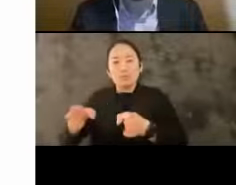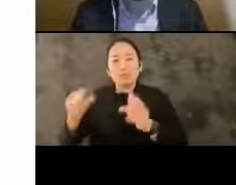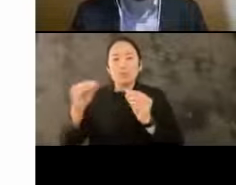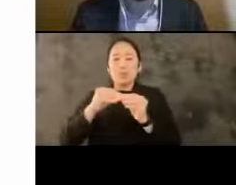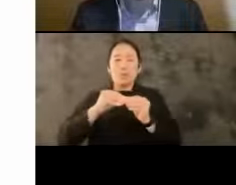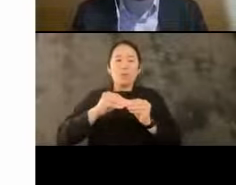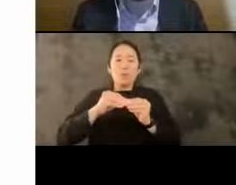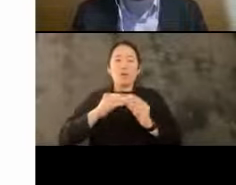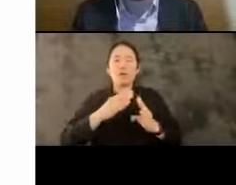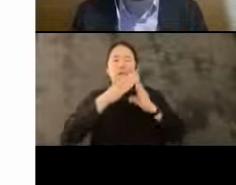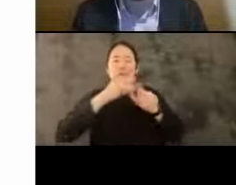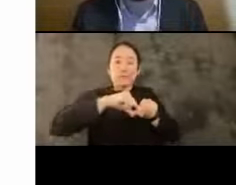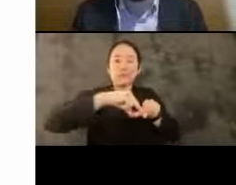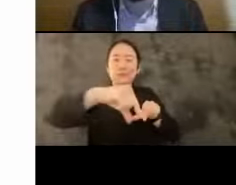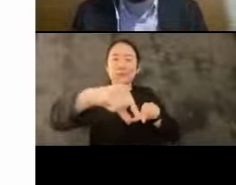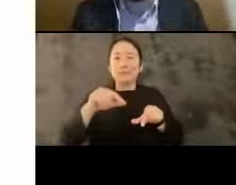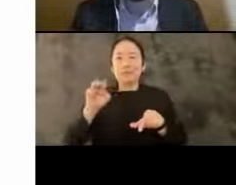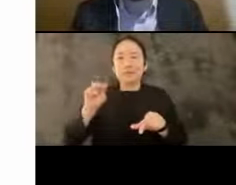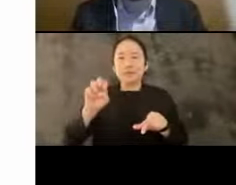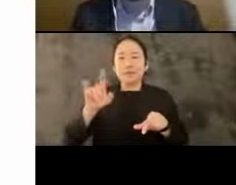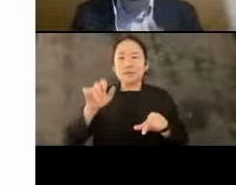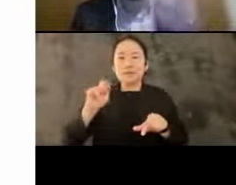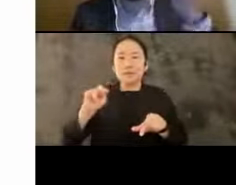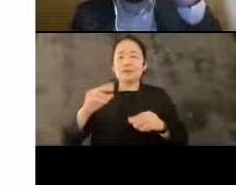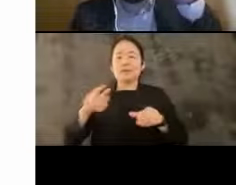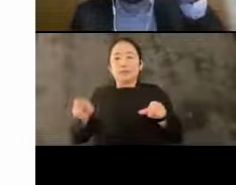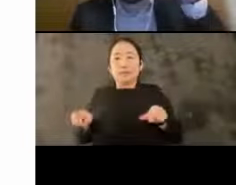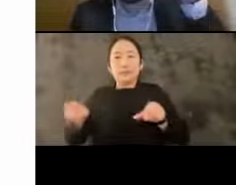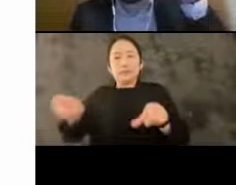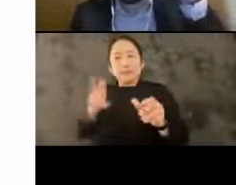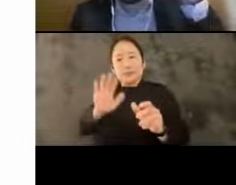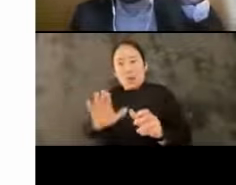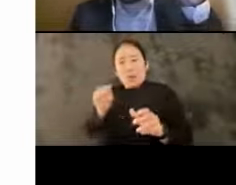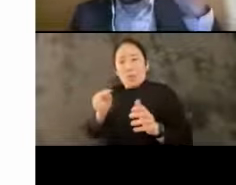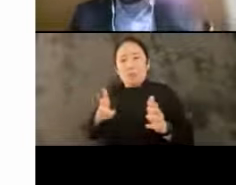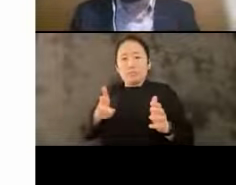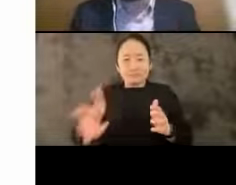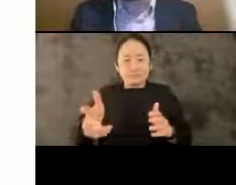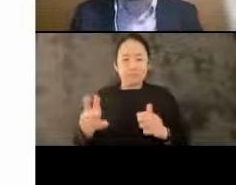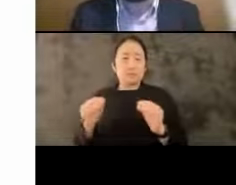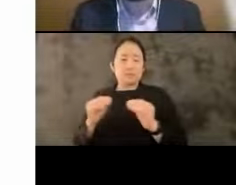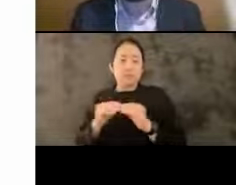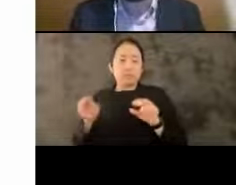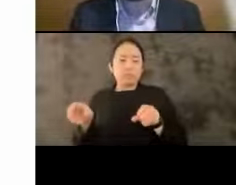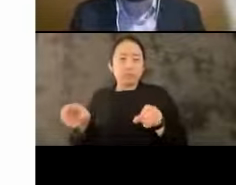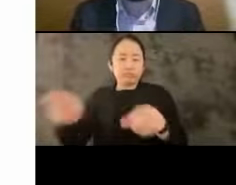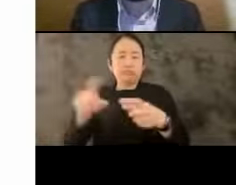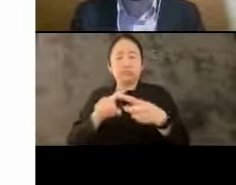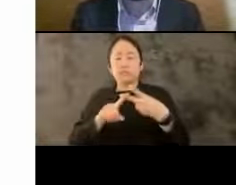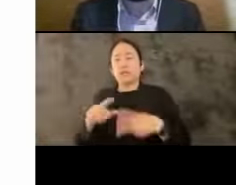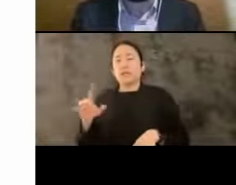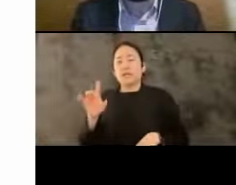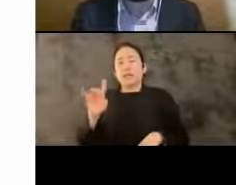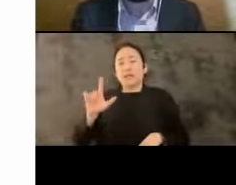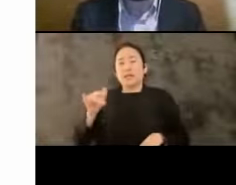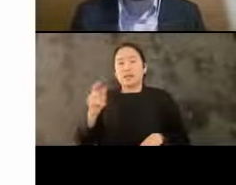many BRT or rapid streetcar implementations. And then the other thing is that usually light rail stops or stations are